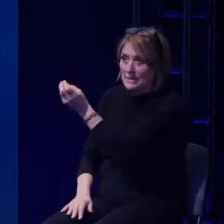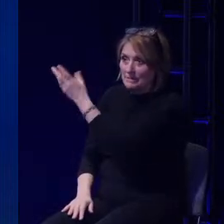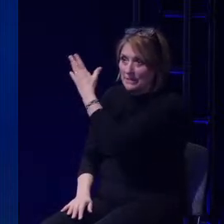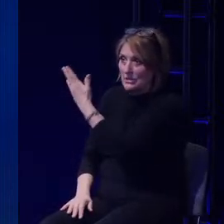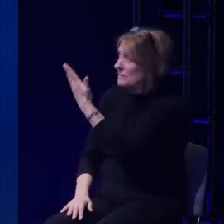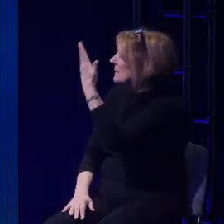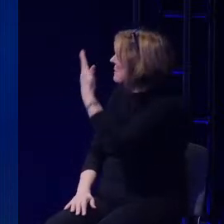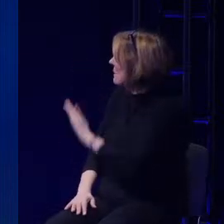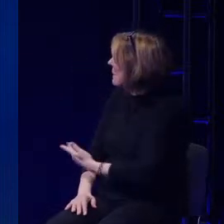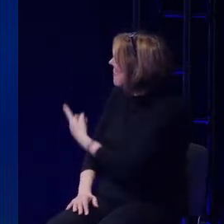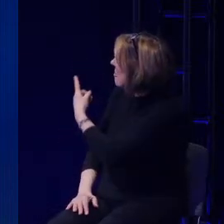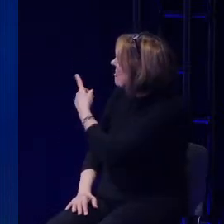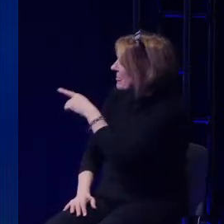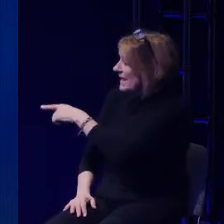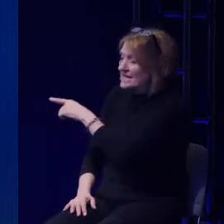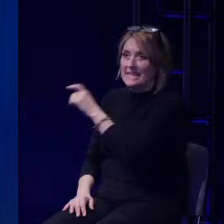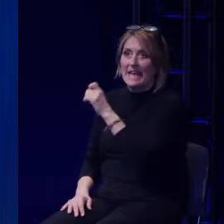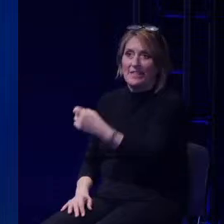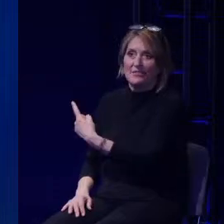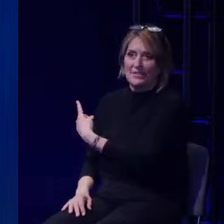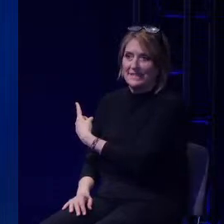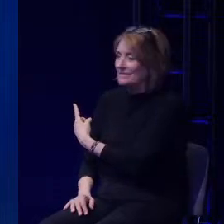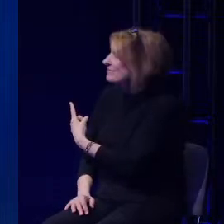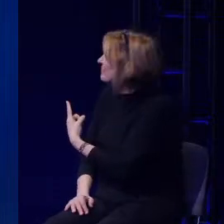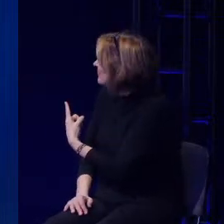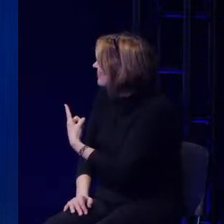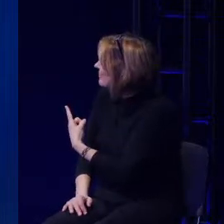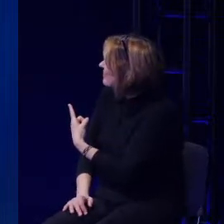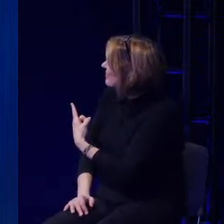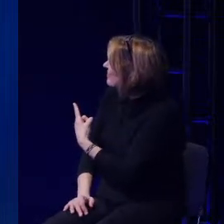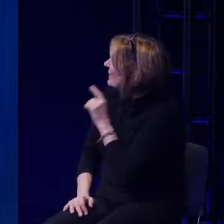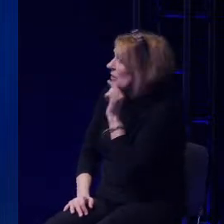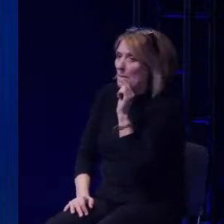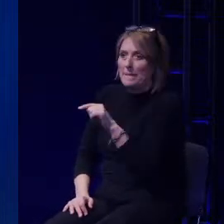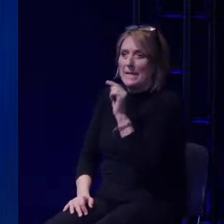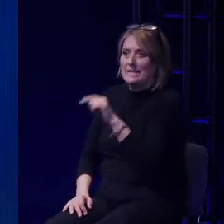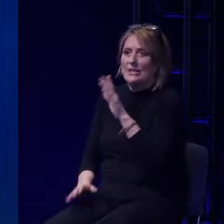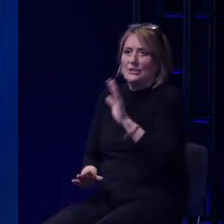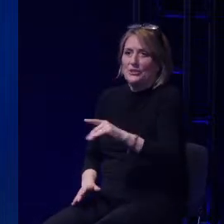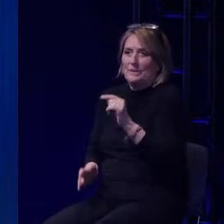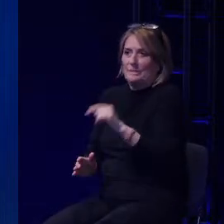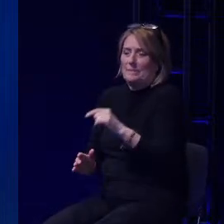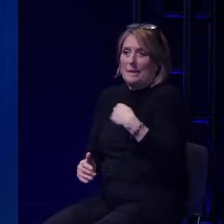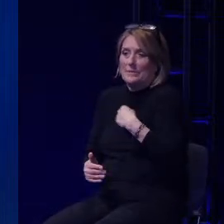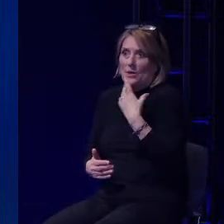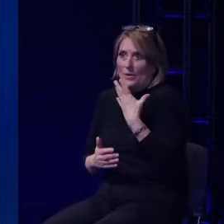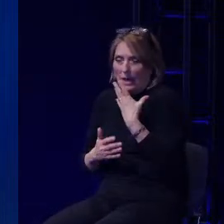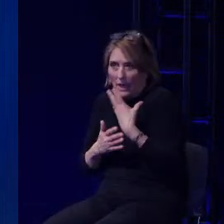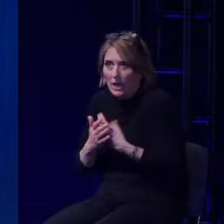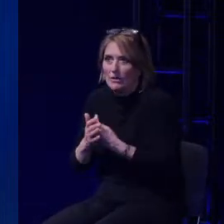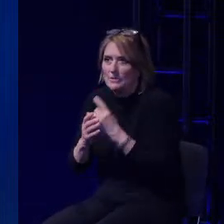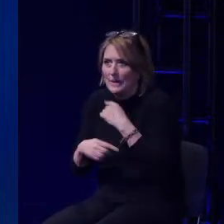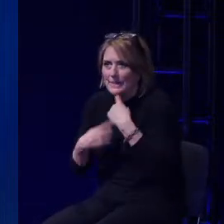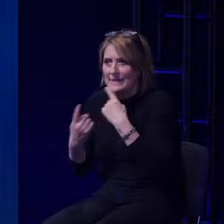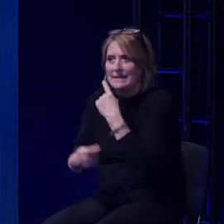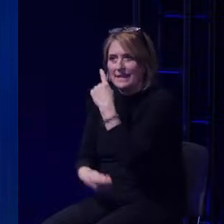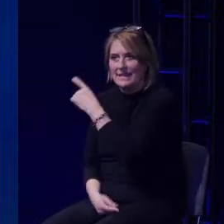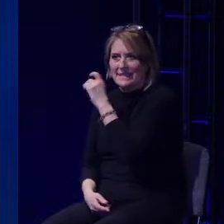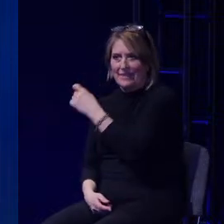Catherine. Now, It's sorry, Sean. I've got a button It's Sean. here that I was so engrossed in my text. So that's